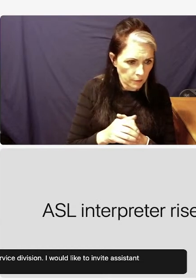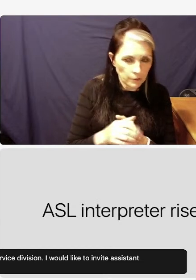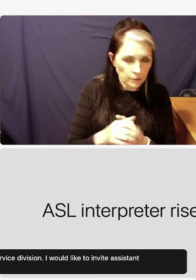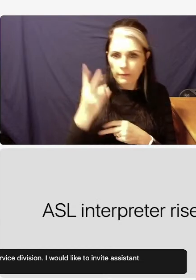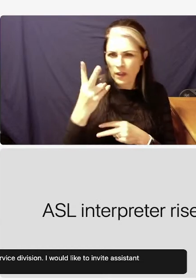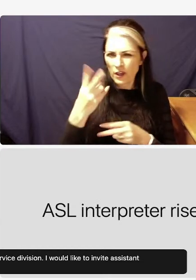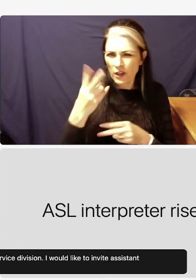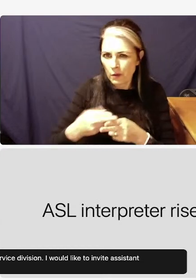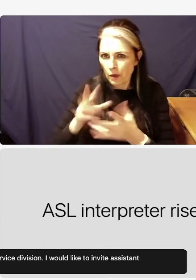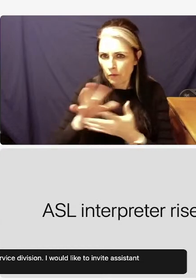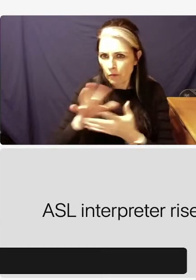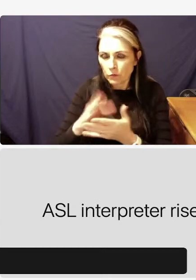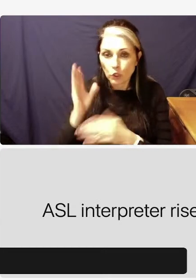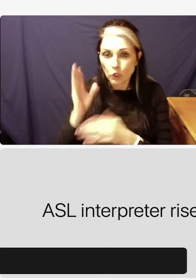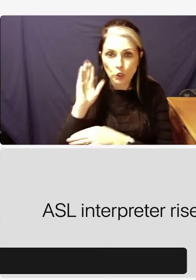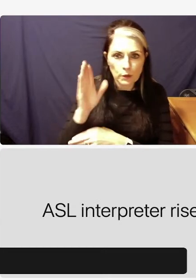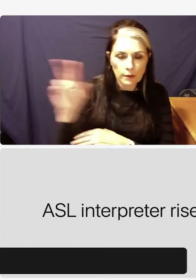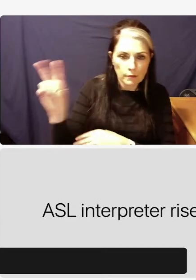present